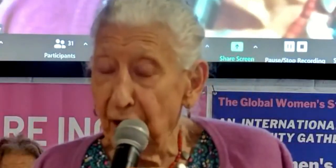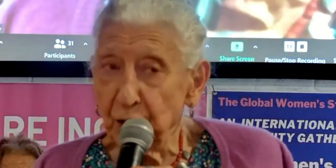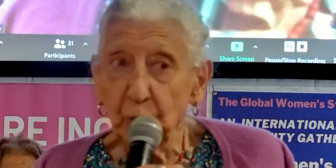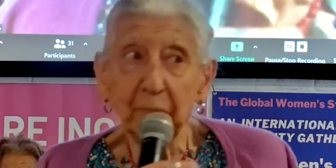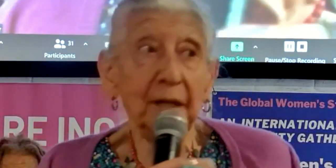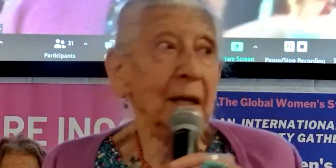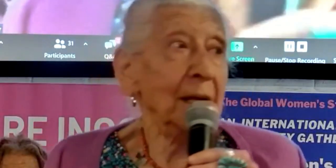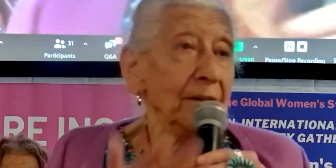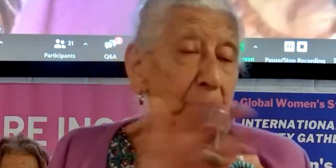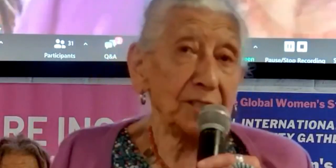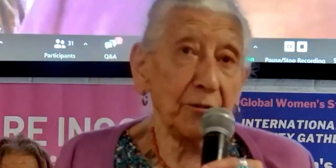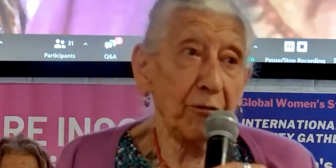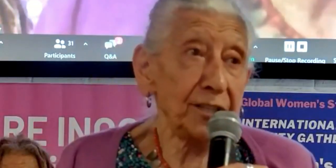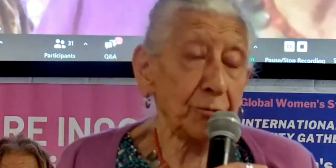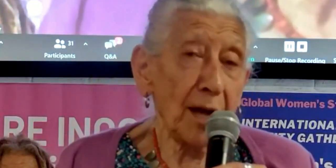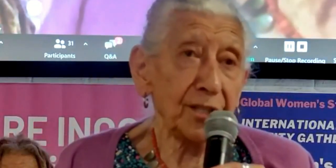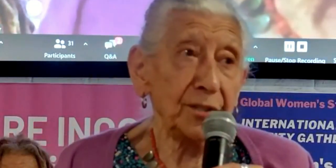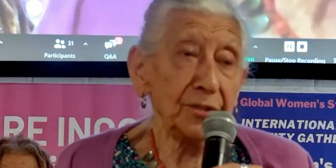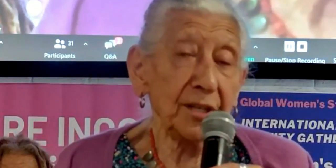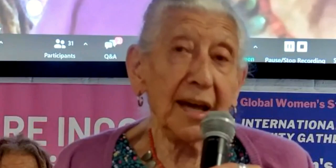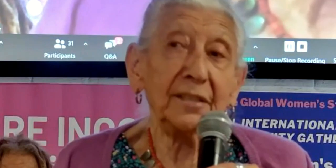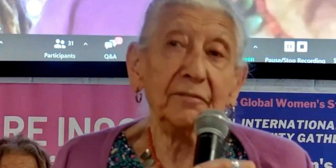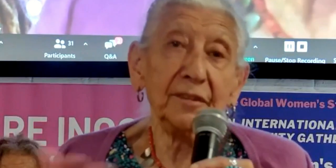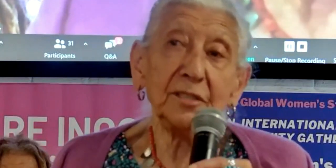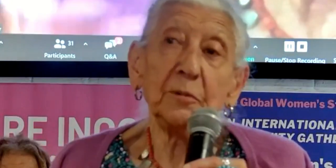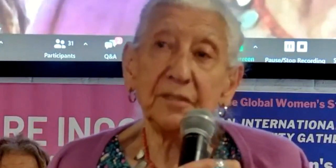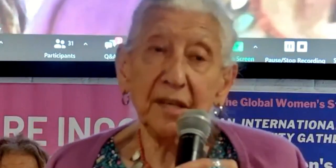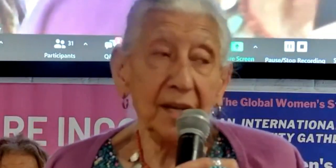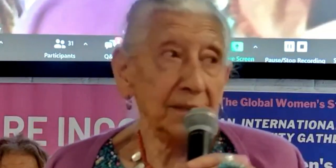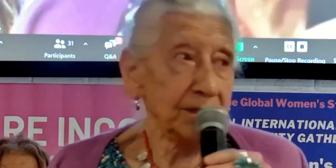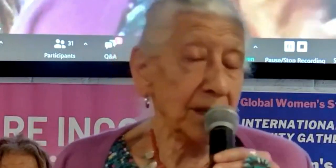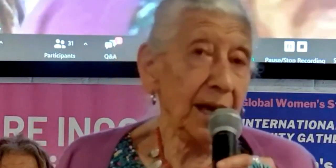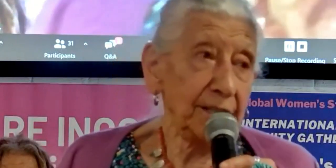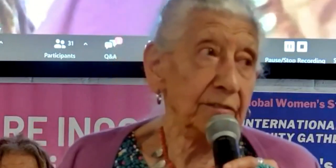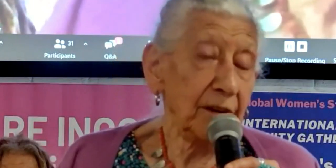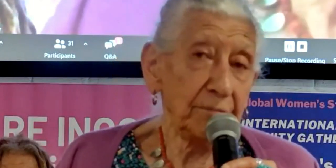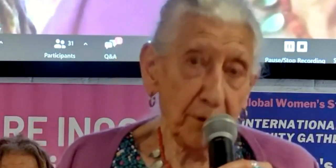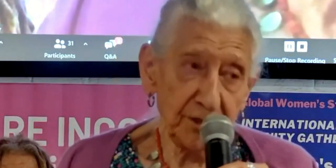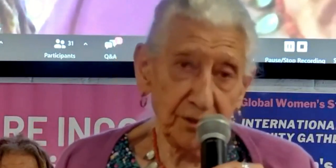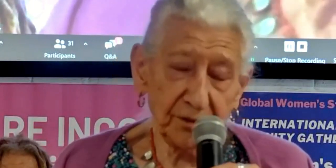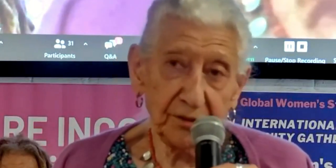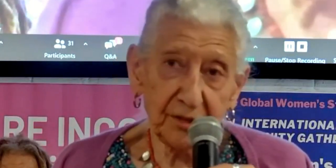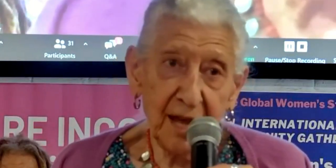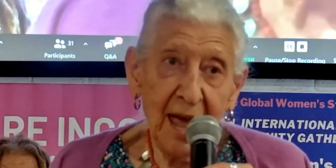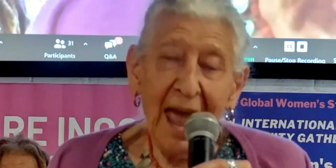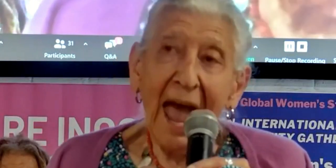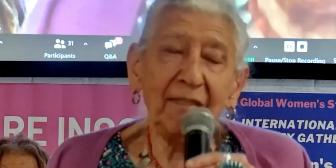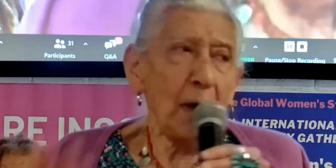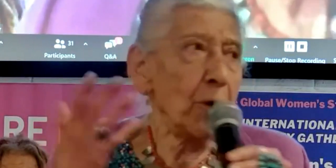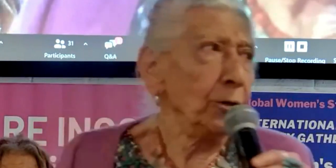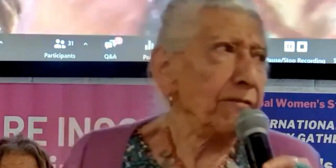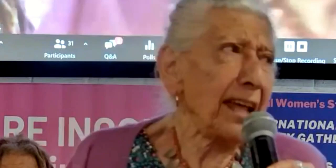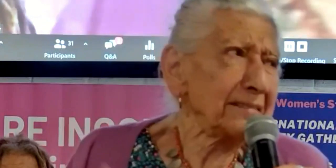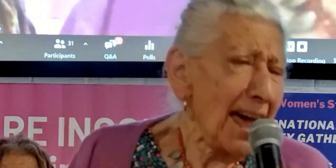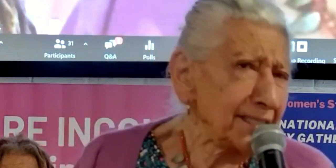the French women. There was the French Prostitutes Collective, and this was the English Collective of Prostitutes. And